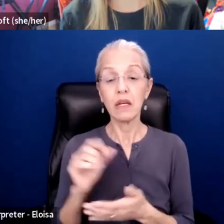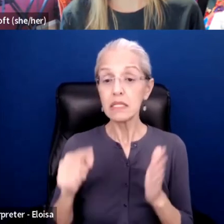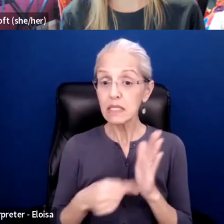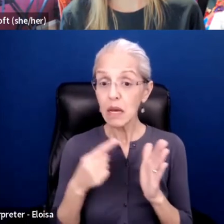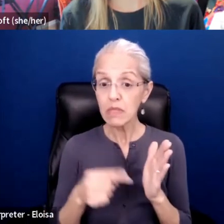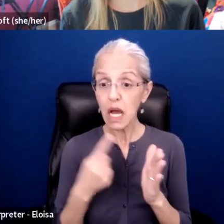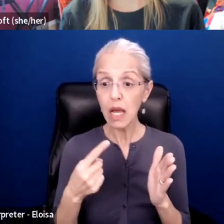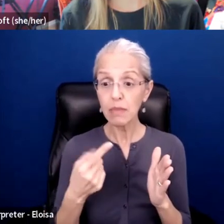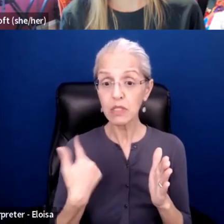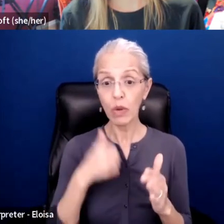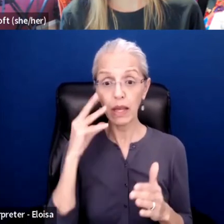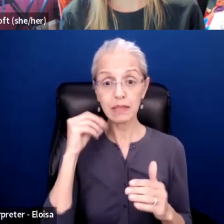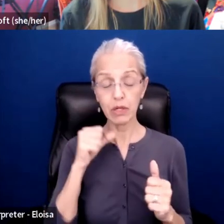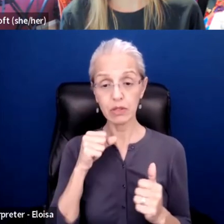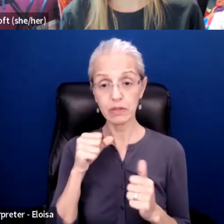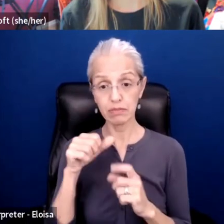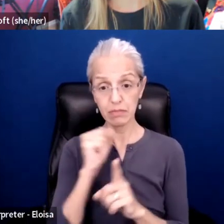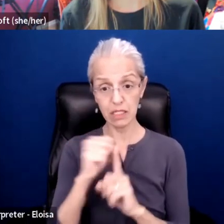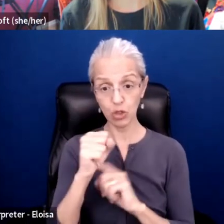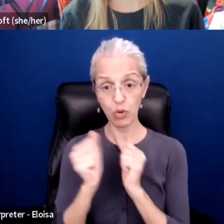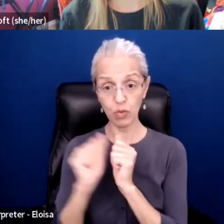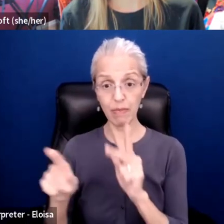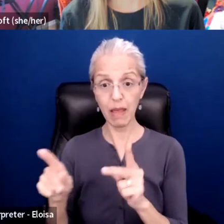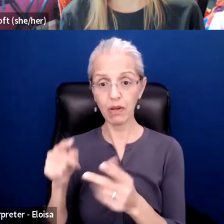Sometimes we run into situations with people where they run